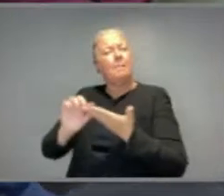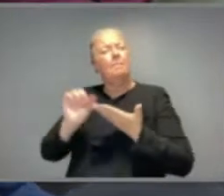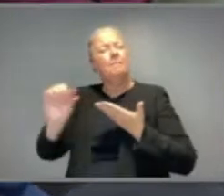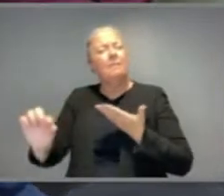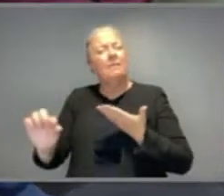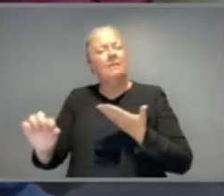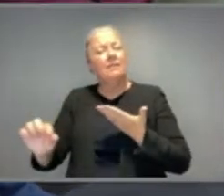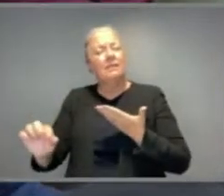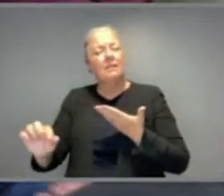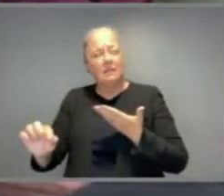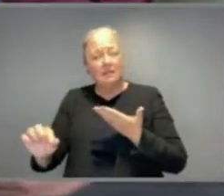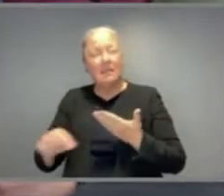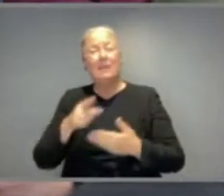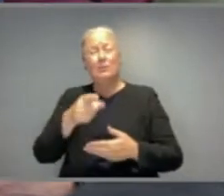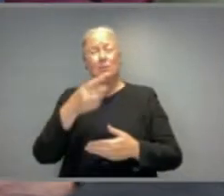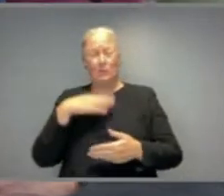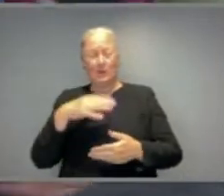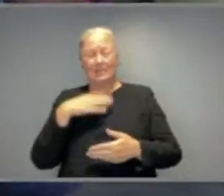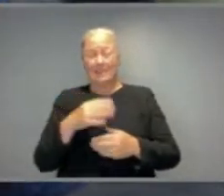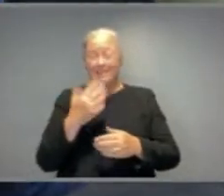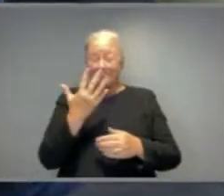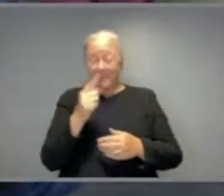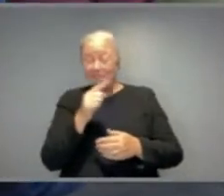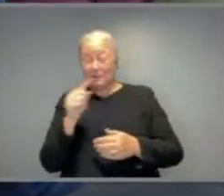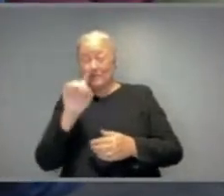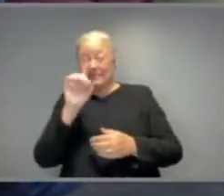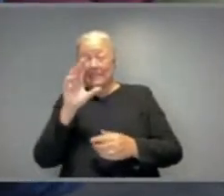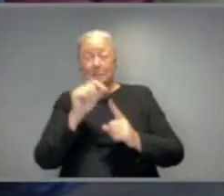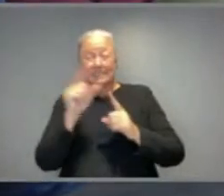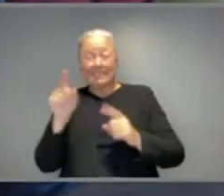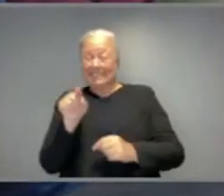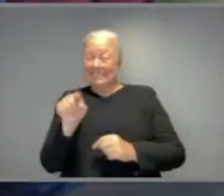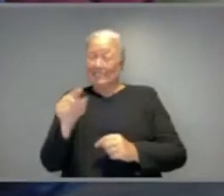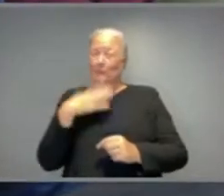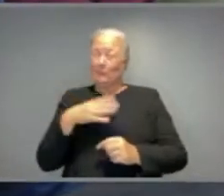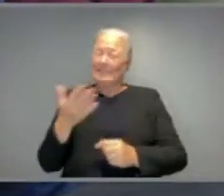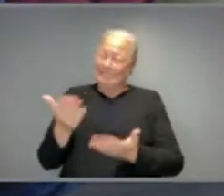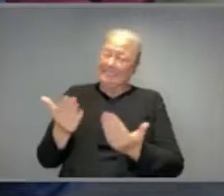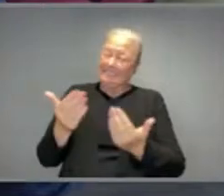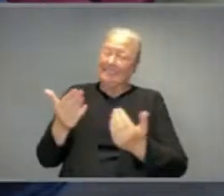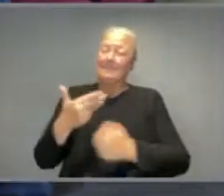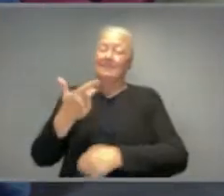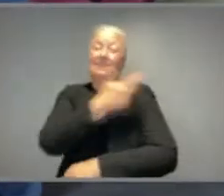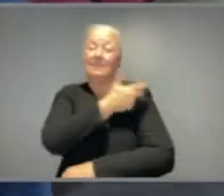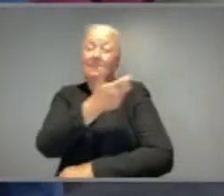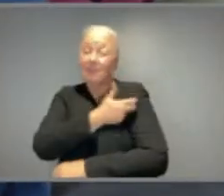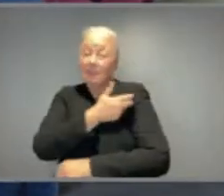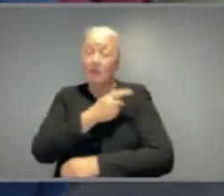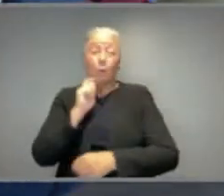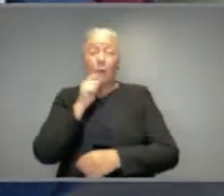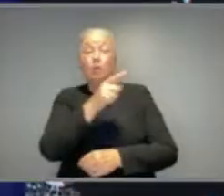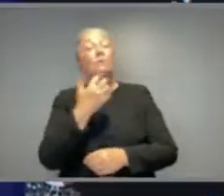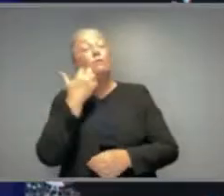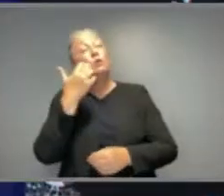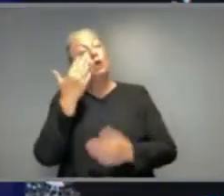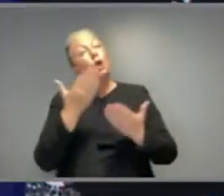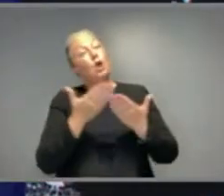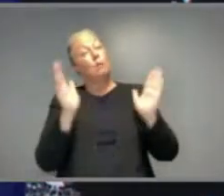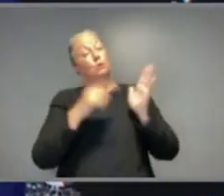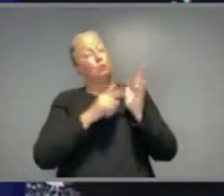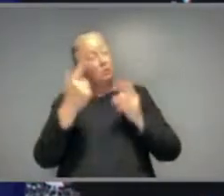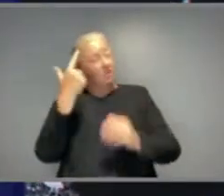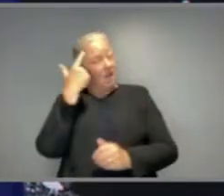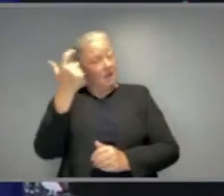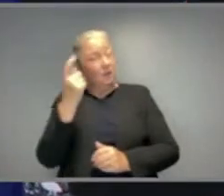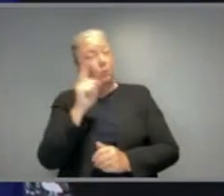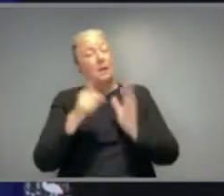last 5-10%, why not? Would you be open to looking at an incentive like this? The